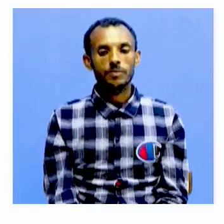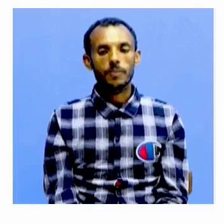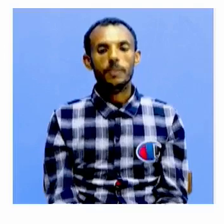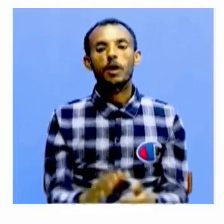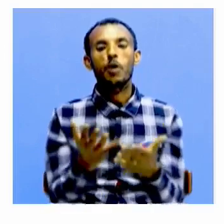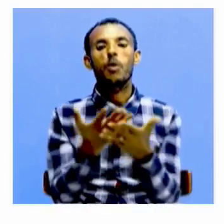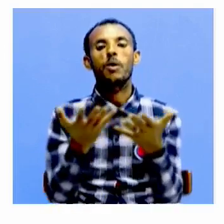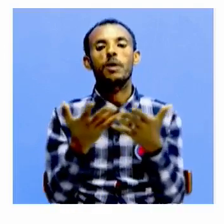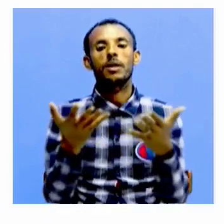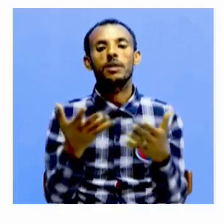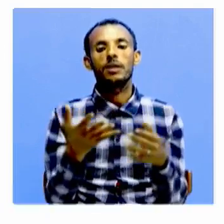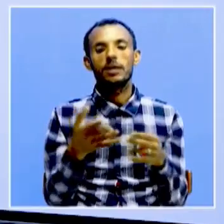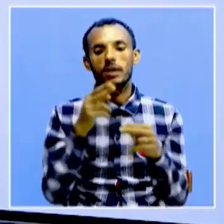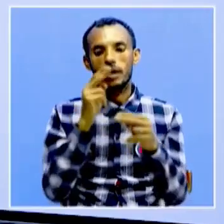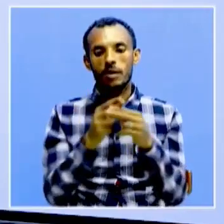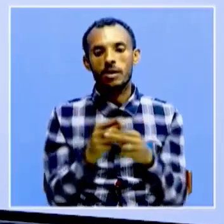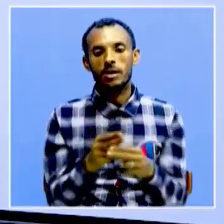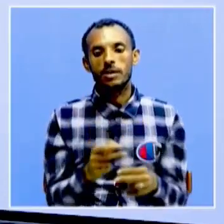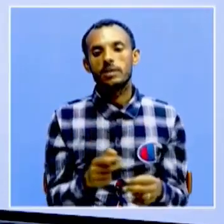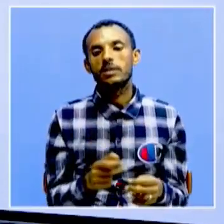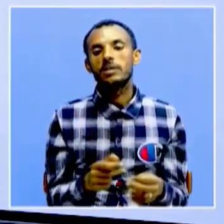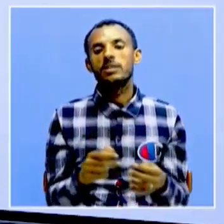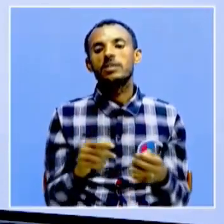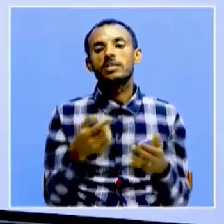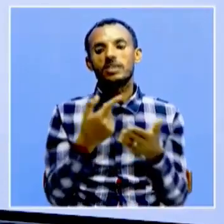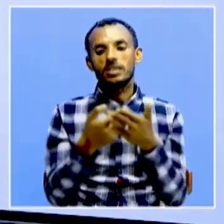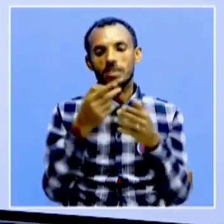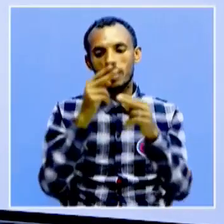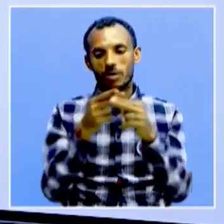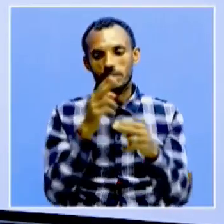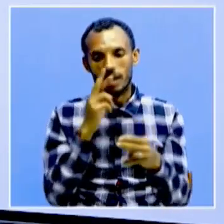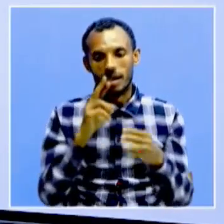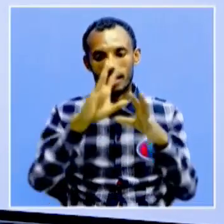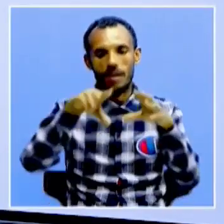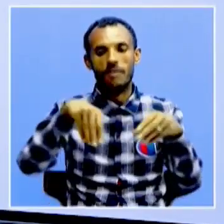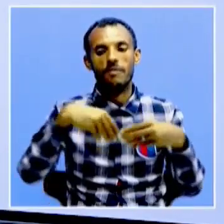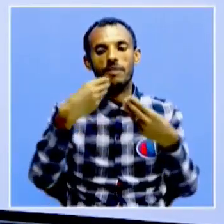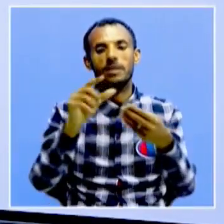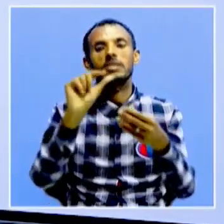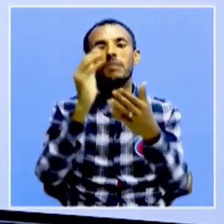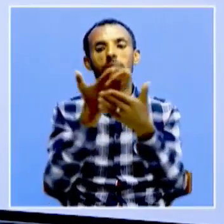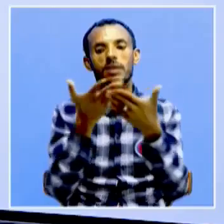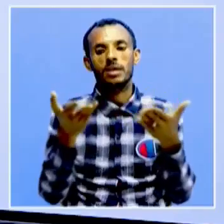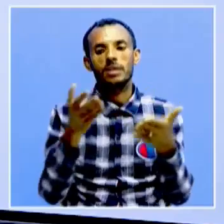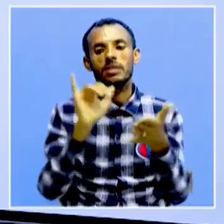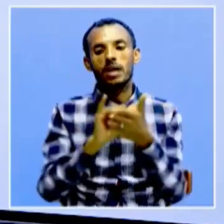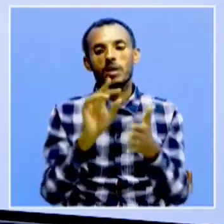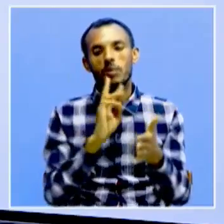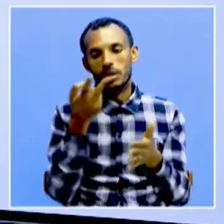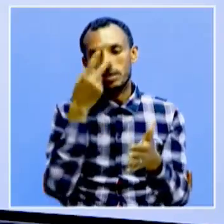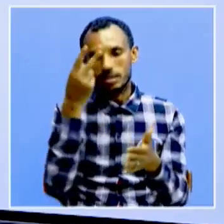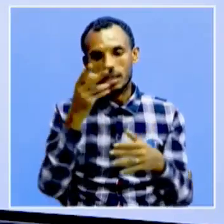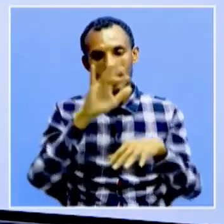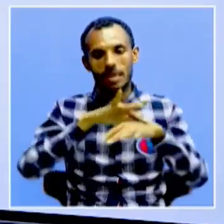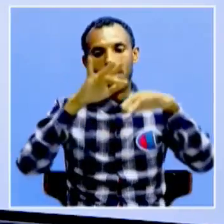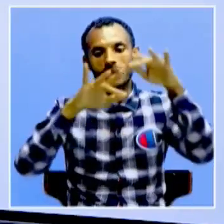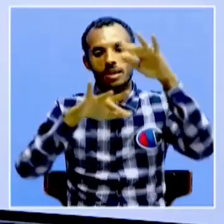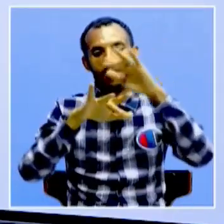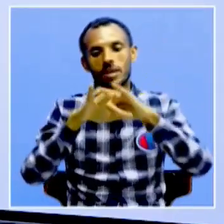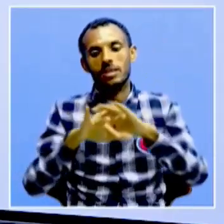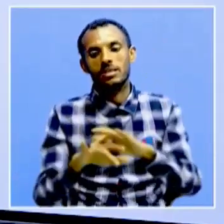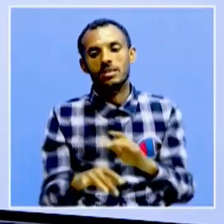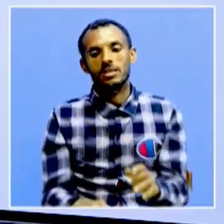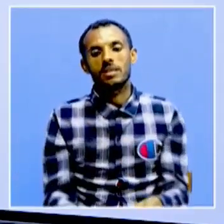Concrete nouns. When we say concrete nouns, those nouns that are given to something that we can see or touch